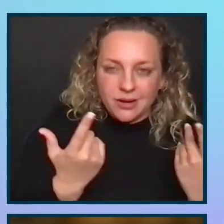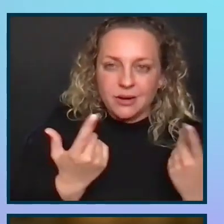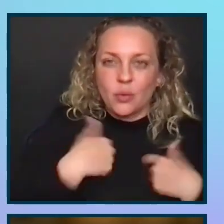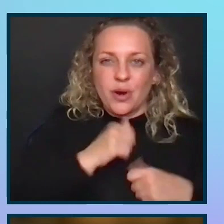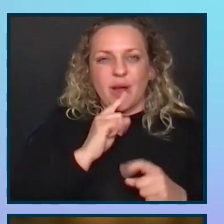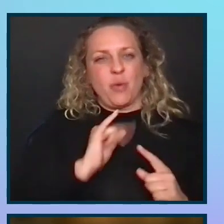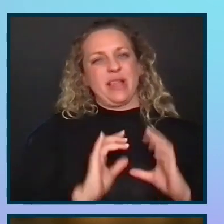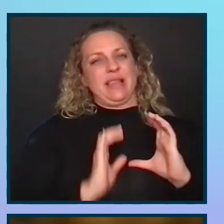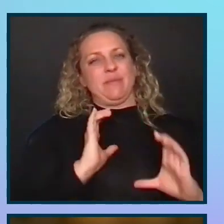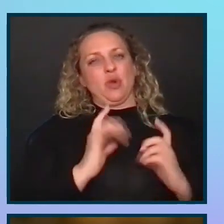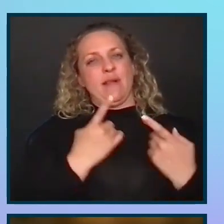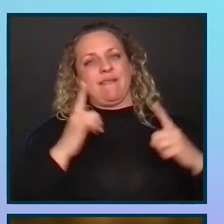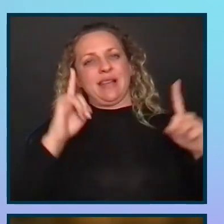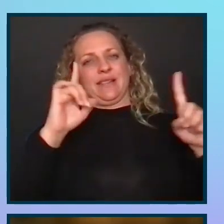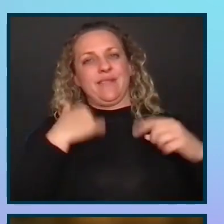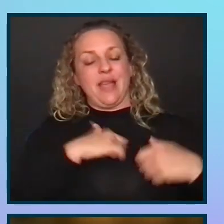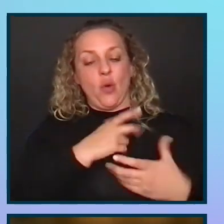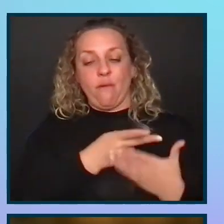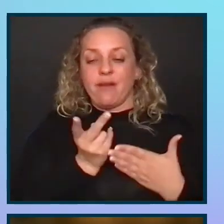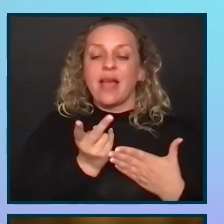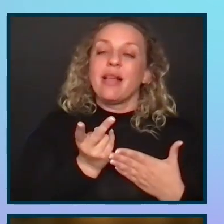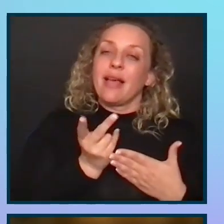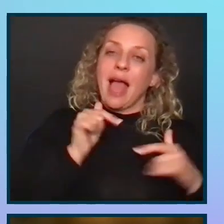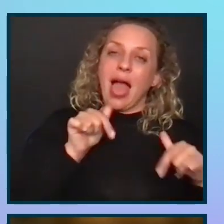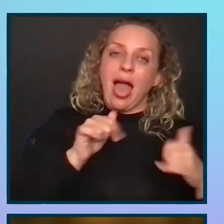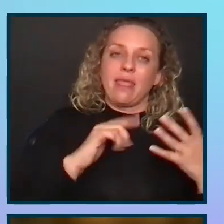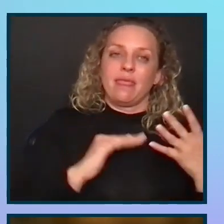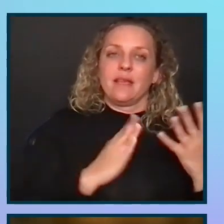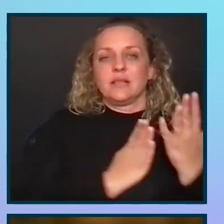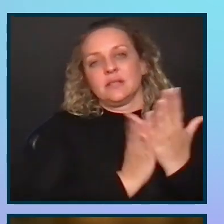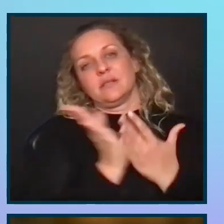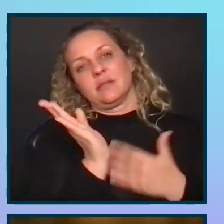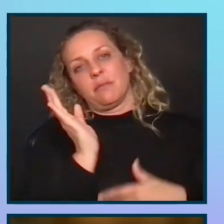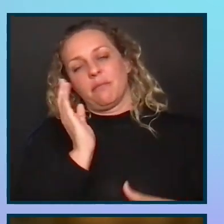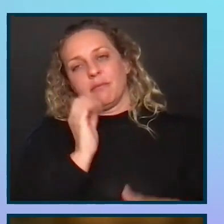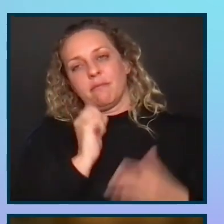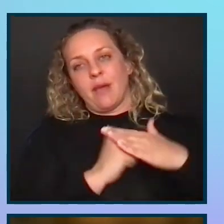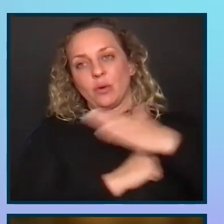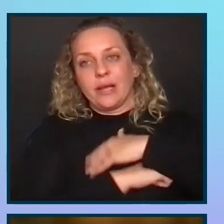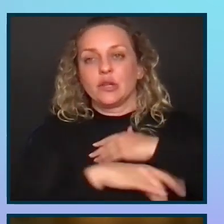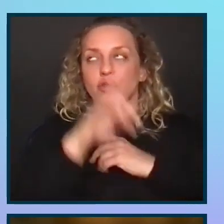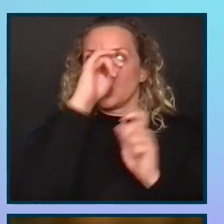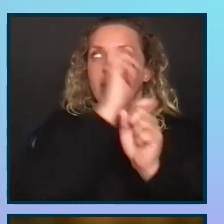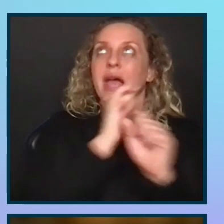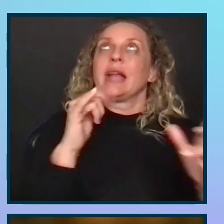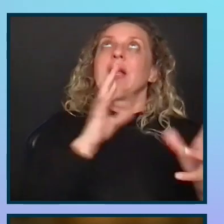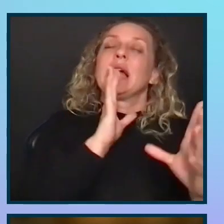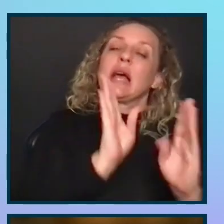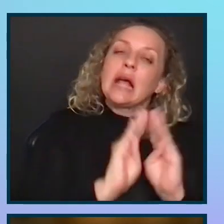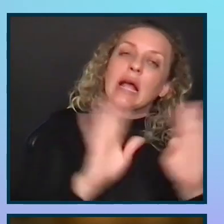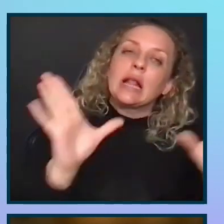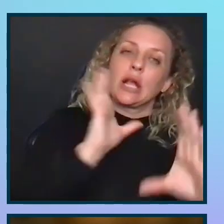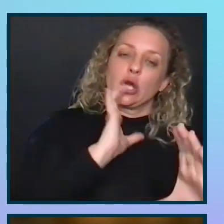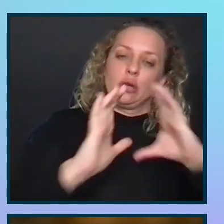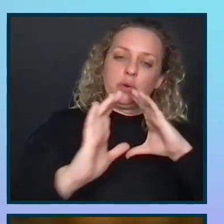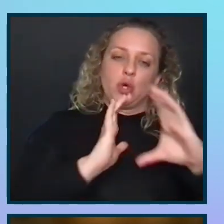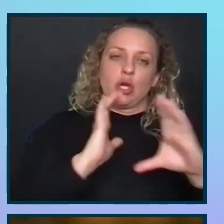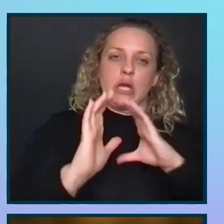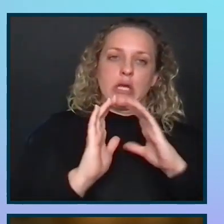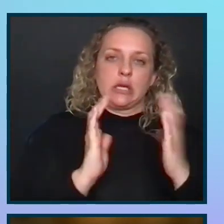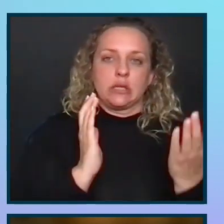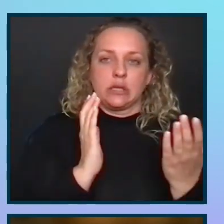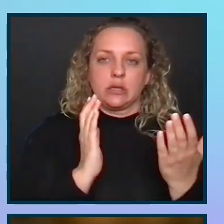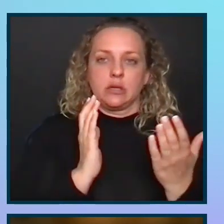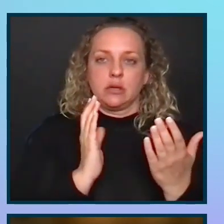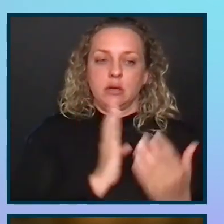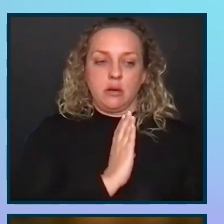really communicating effectively and we're failing at this pillar. So the idea here is that there should be a clear line of communication between